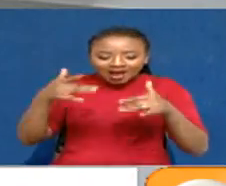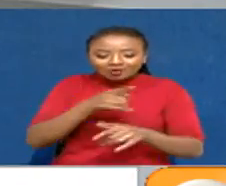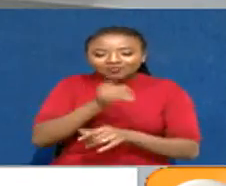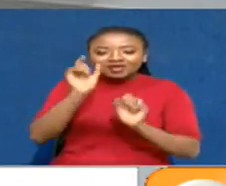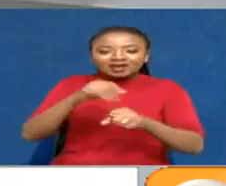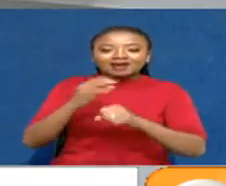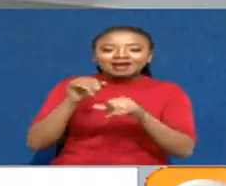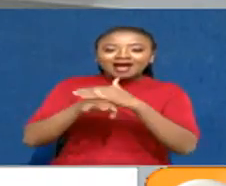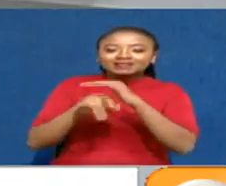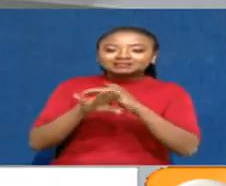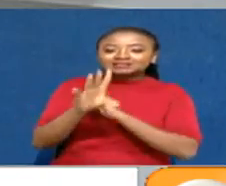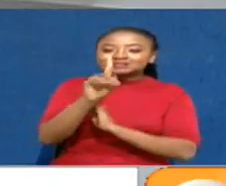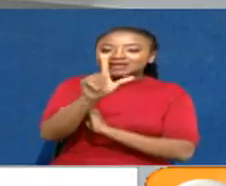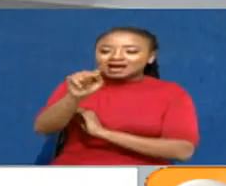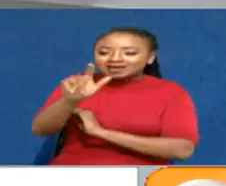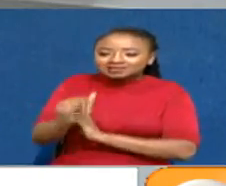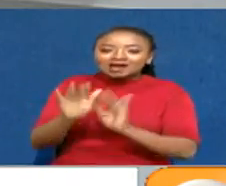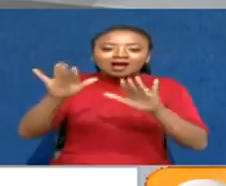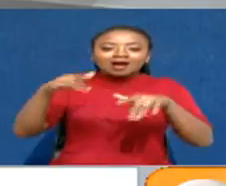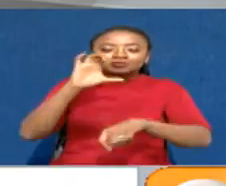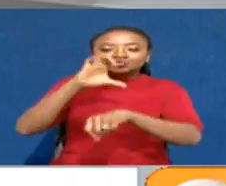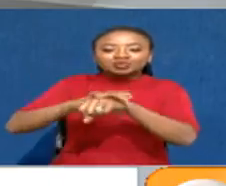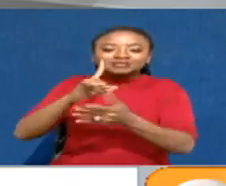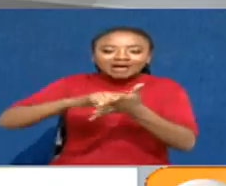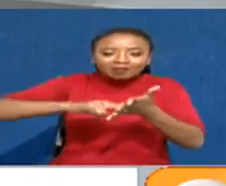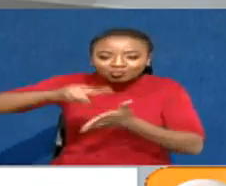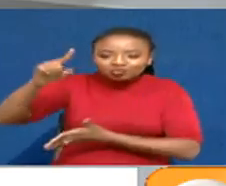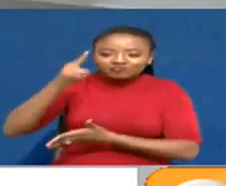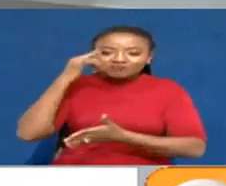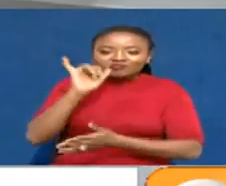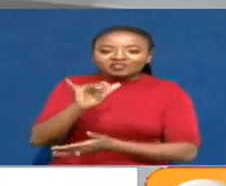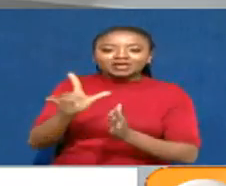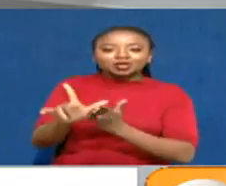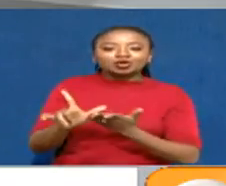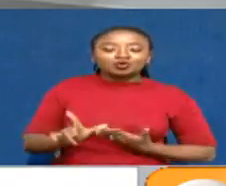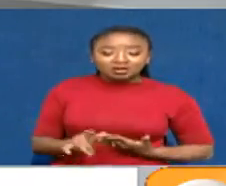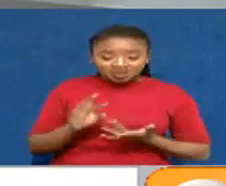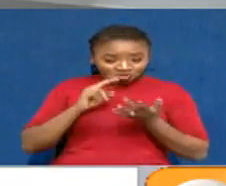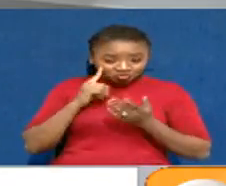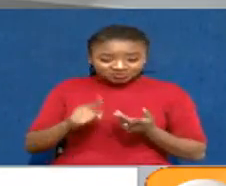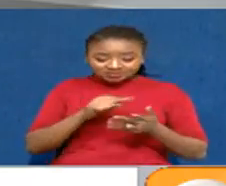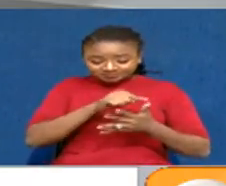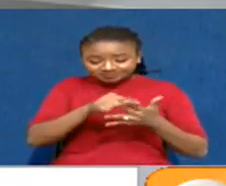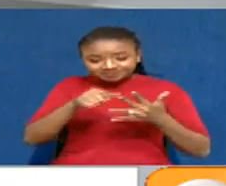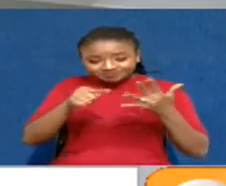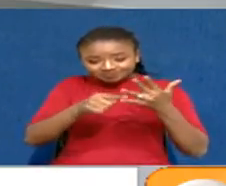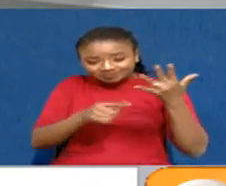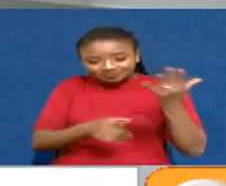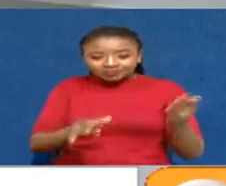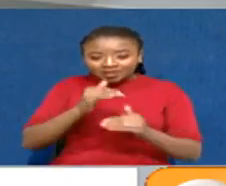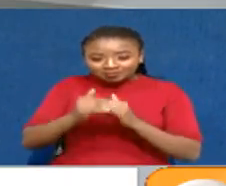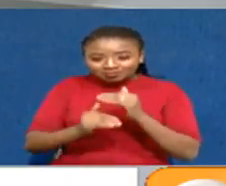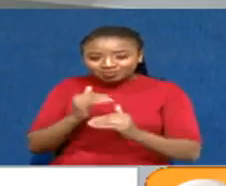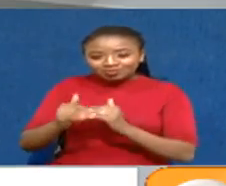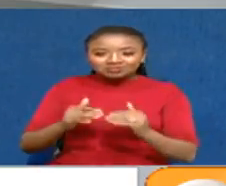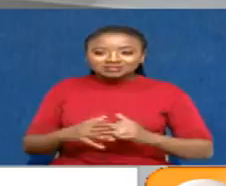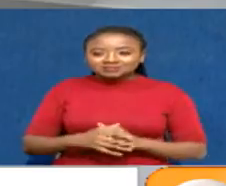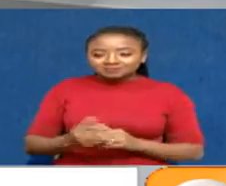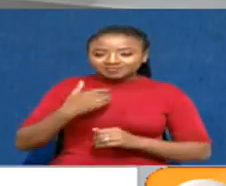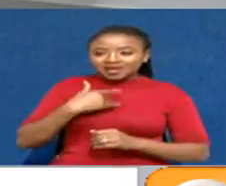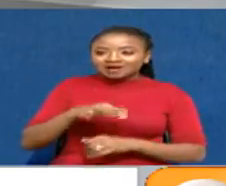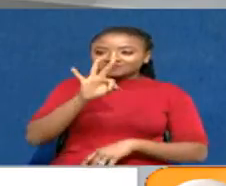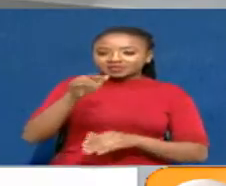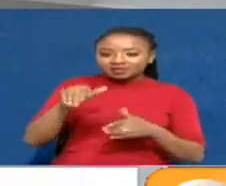your phone, how to seek consent, and how that consent must, you know, we have to prove we got that consent. There's actually three ways